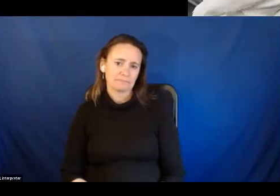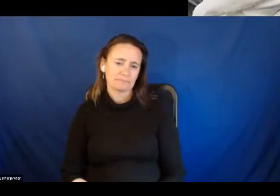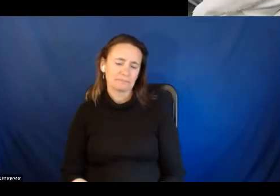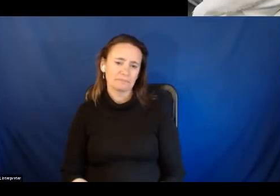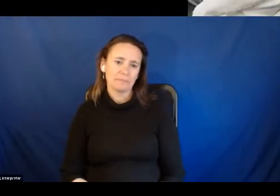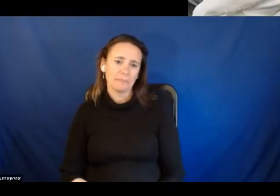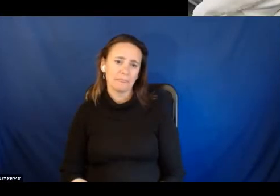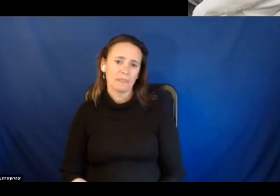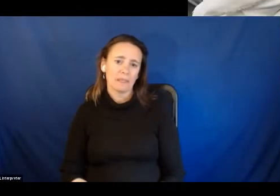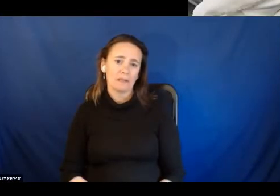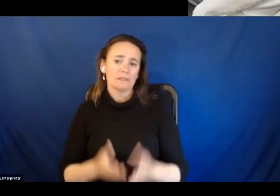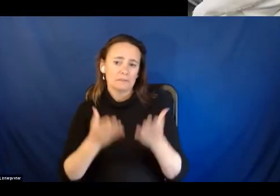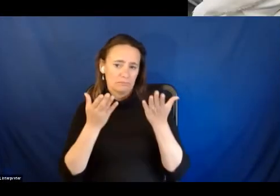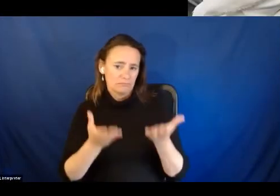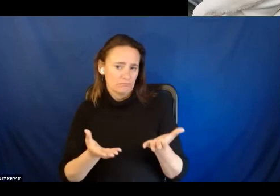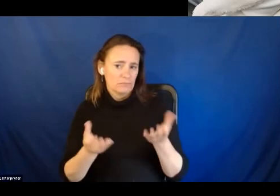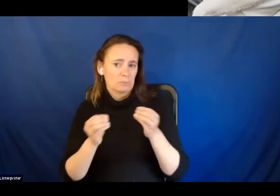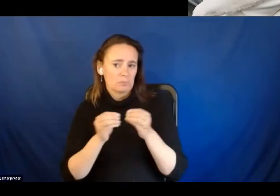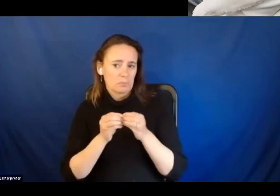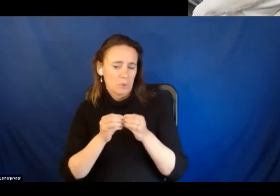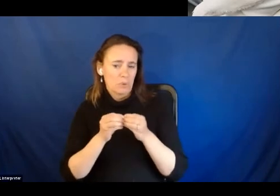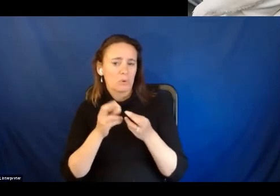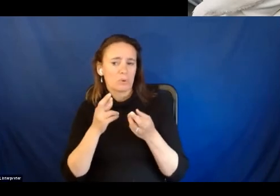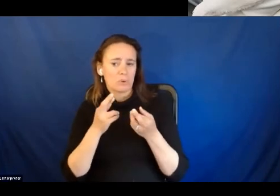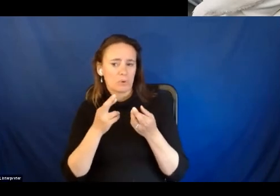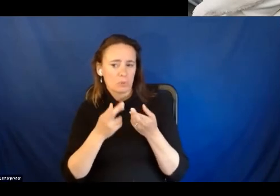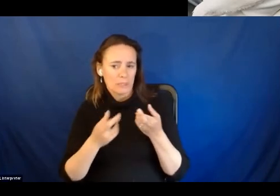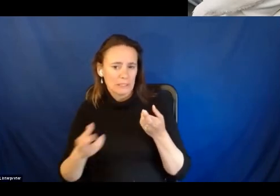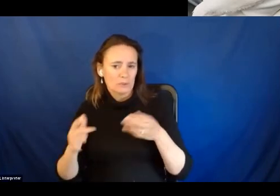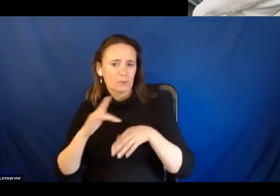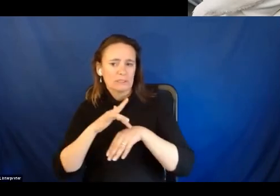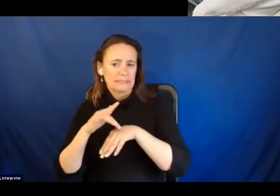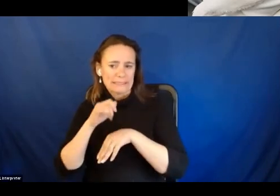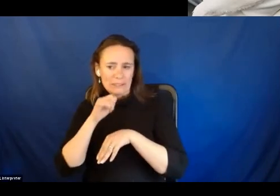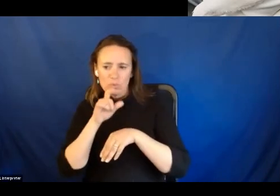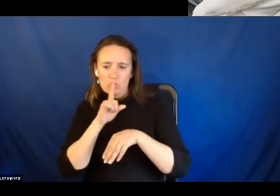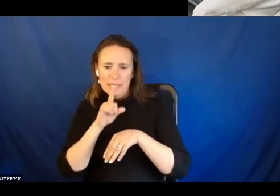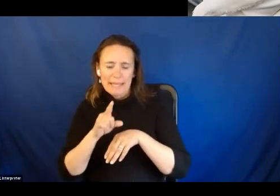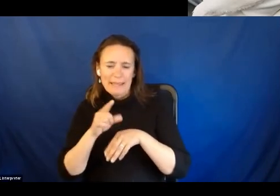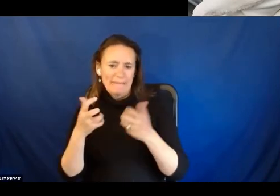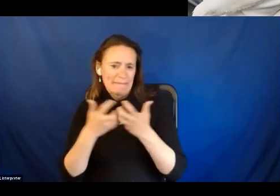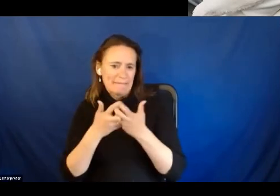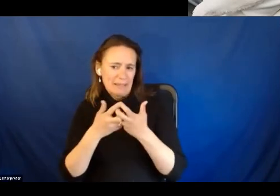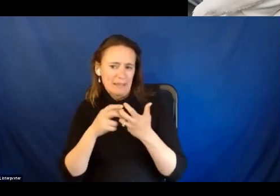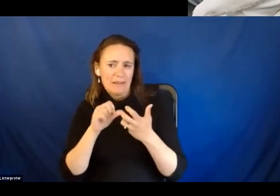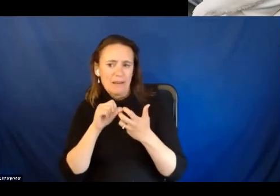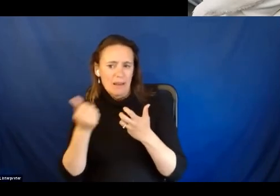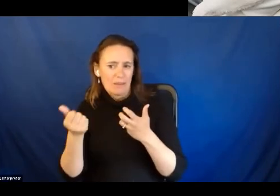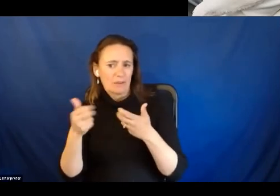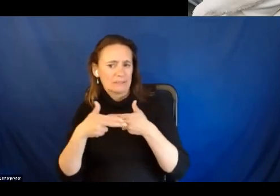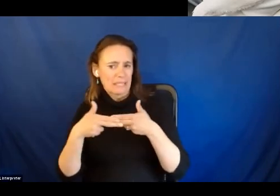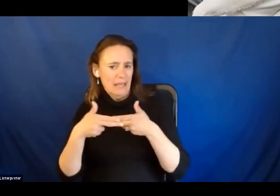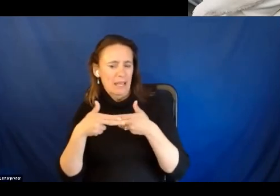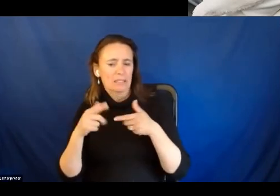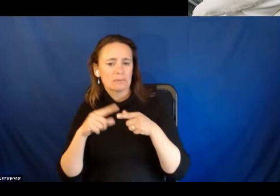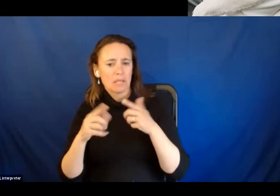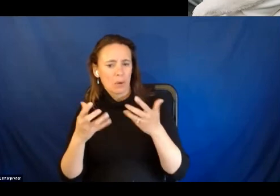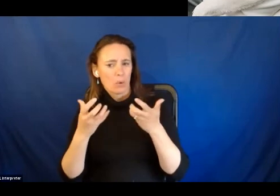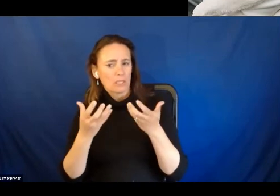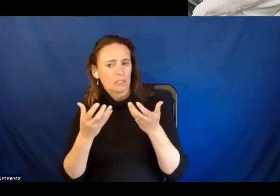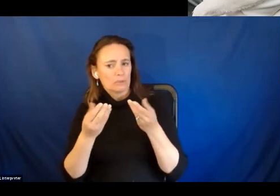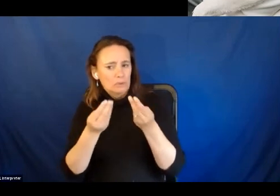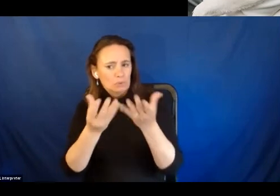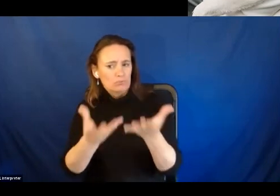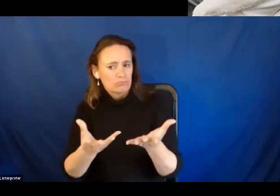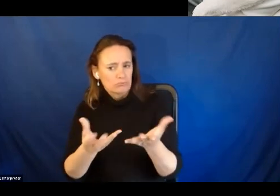So these are some other resources that didn't really fit in any other slides, but I still wanted you all to have them. They're